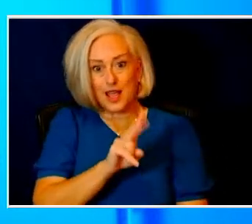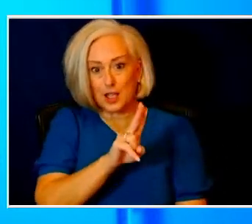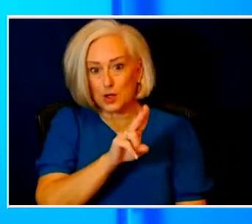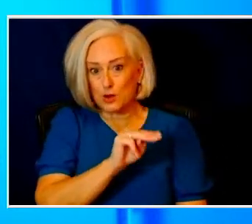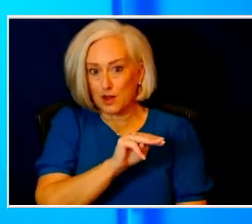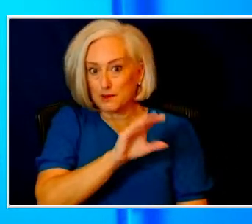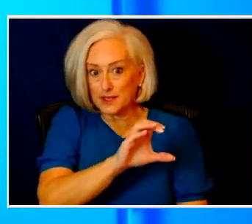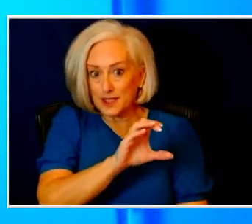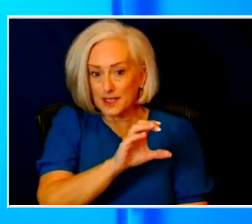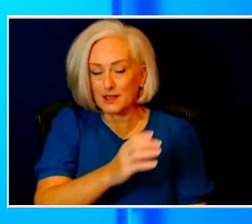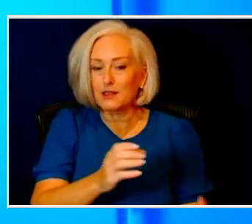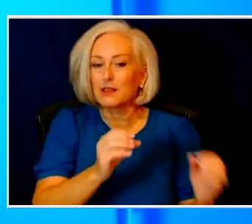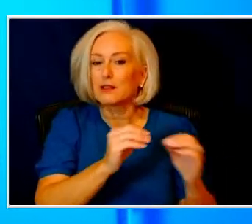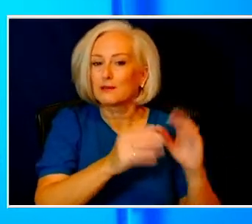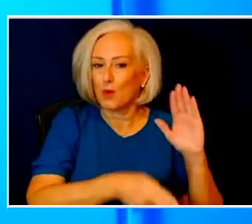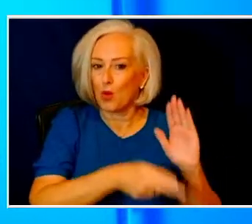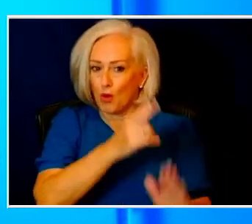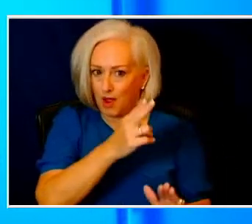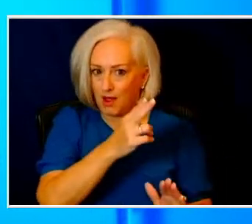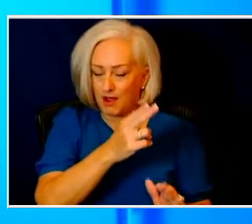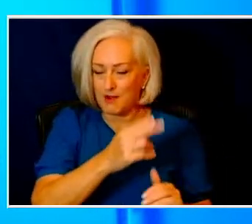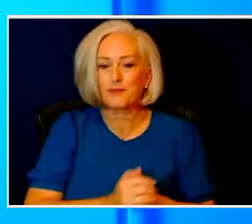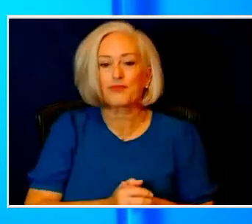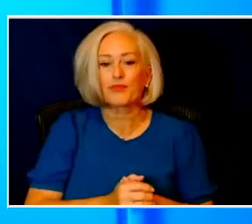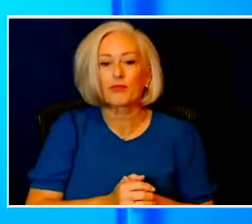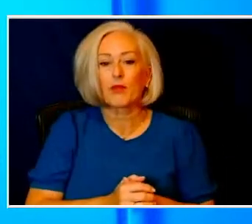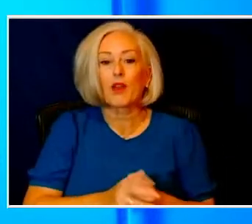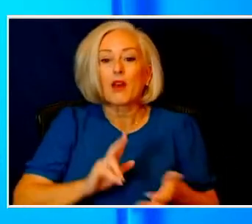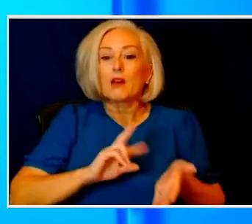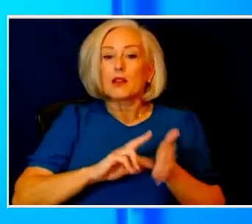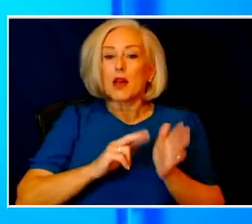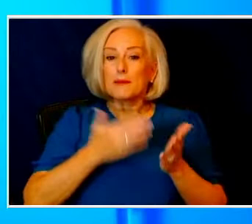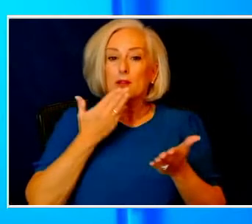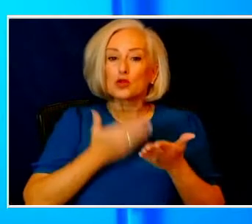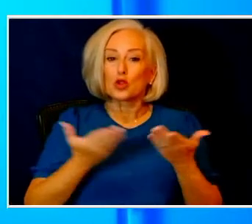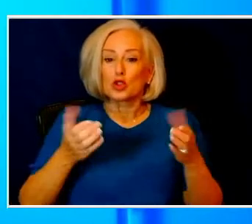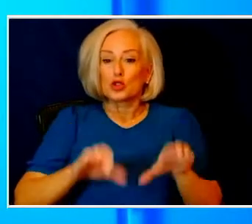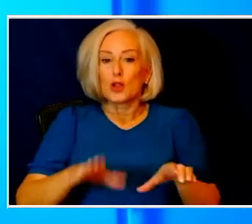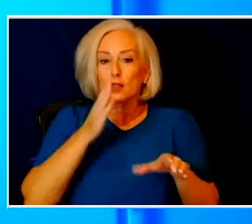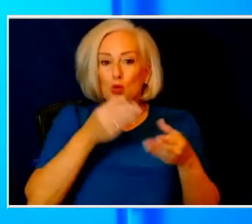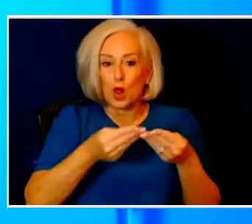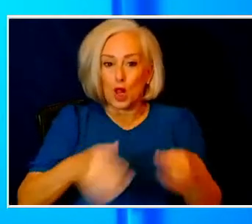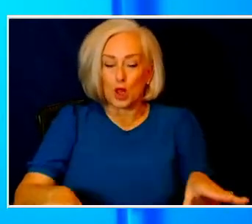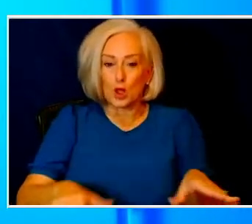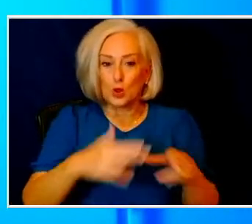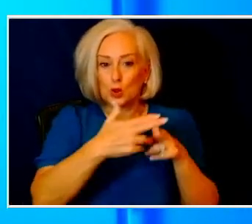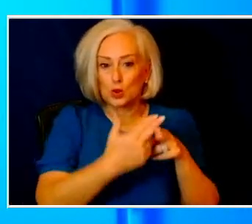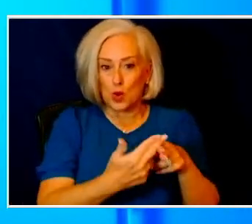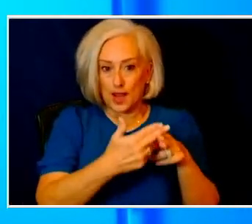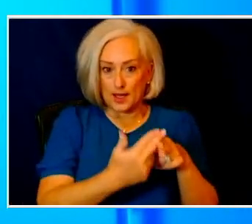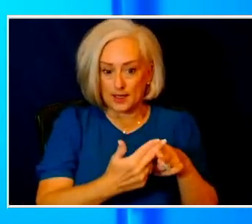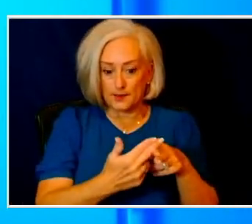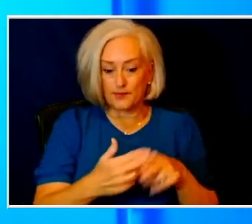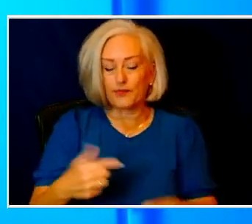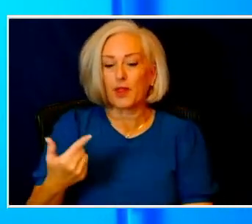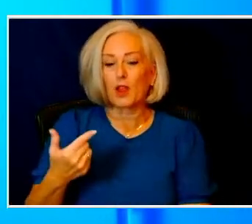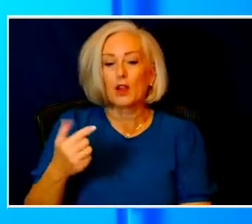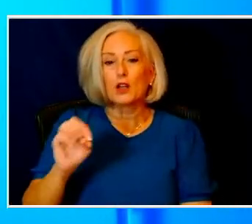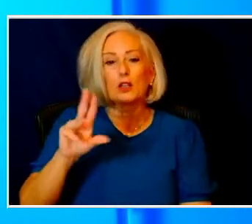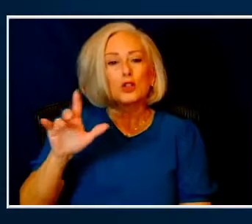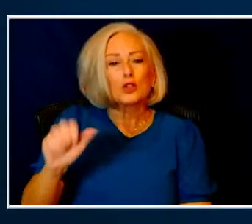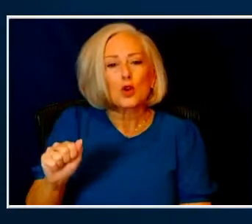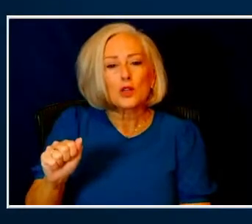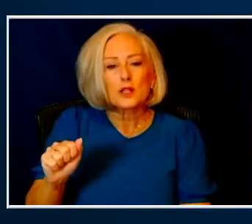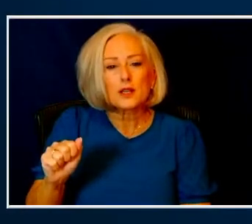and so there's really a good chance of losing weight. Now Georgia, I didn't hear exactly the numbers